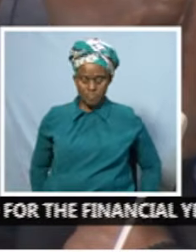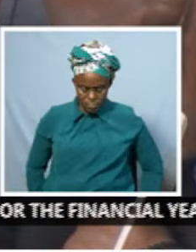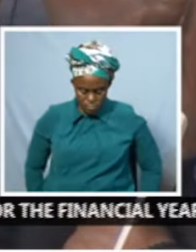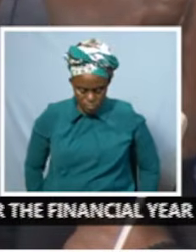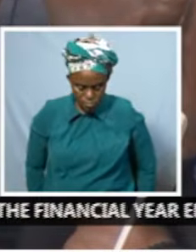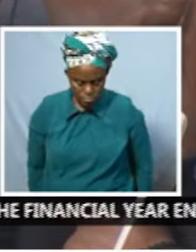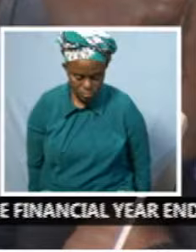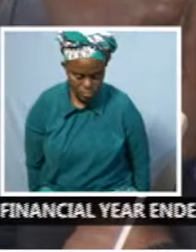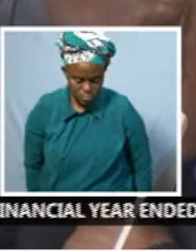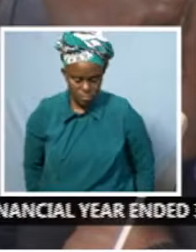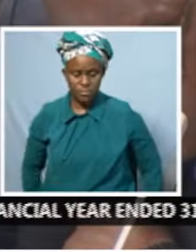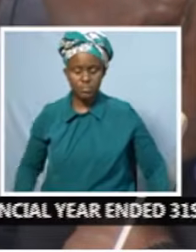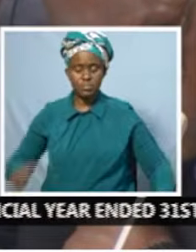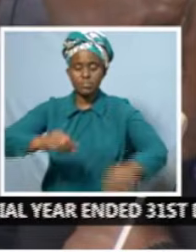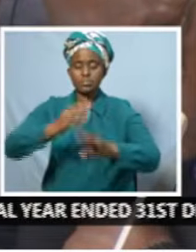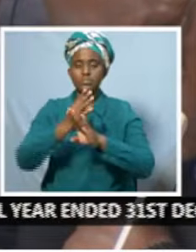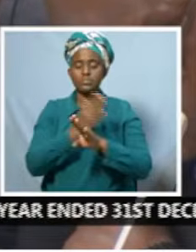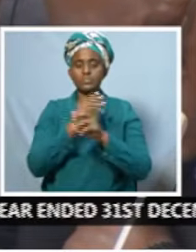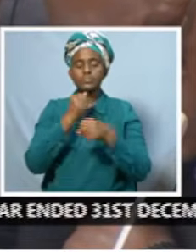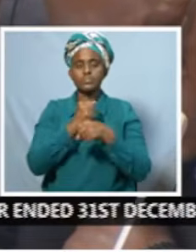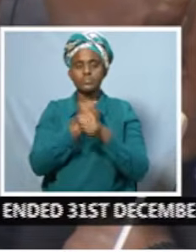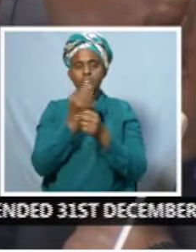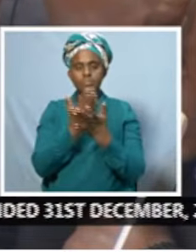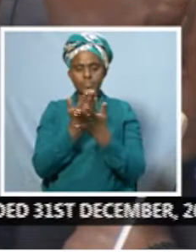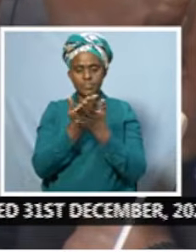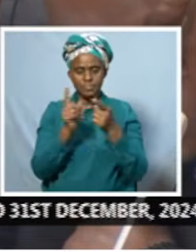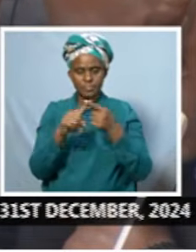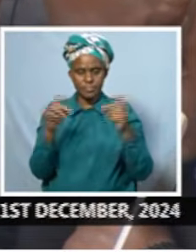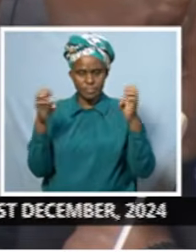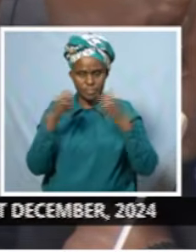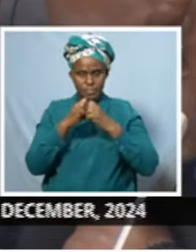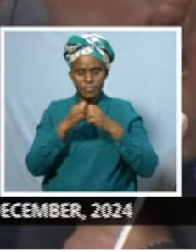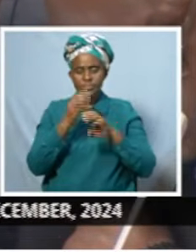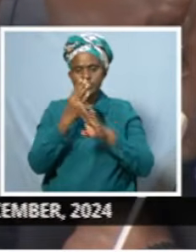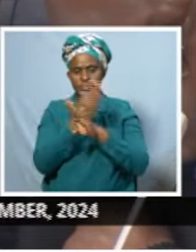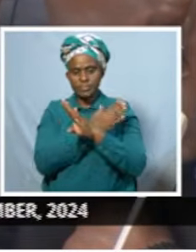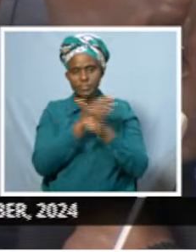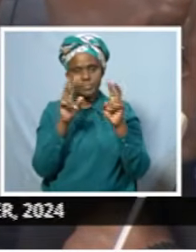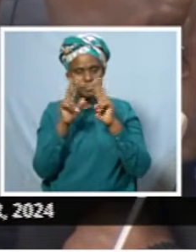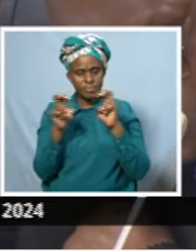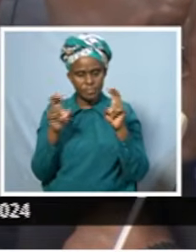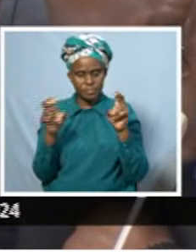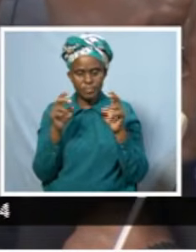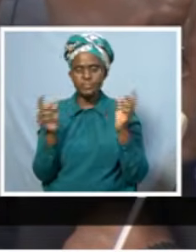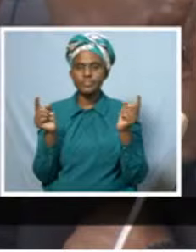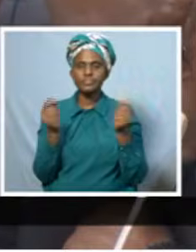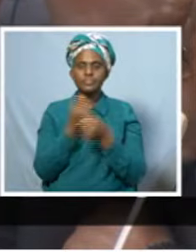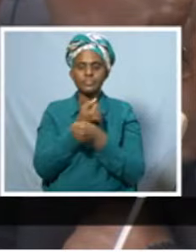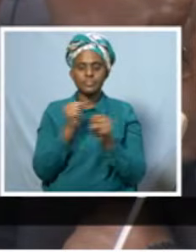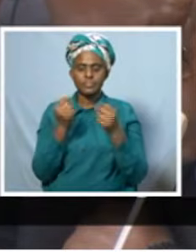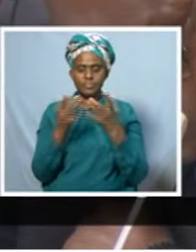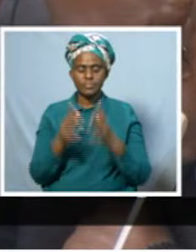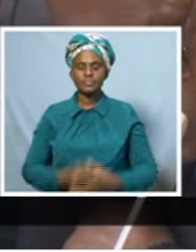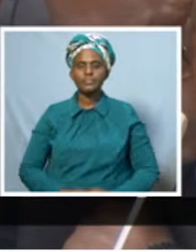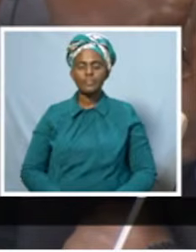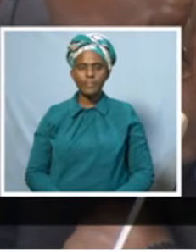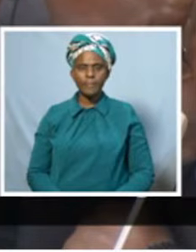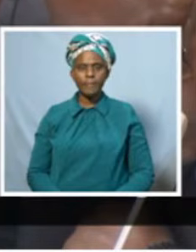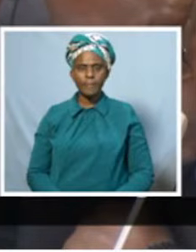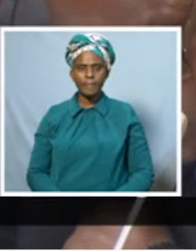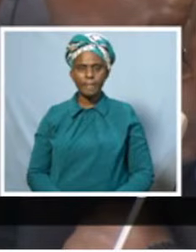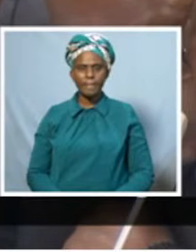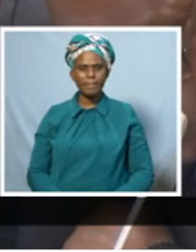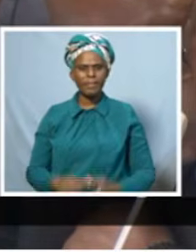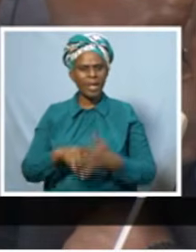make recommendations to the bank, we also ensure that the preliminary requirements are met. So we